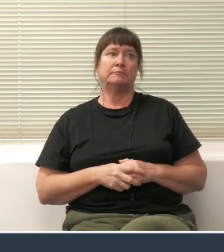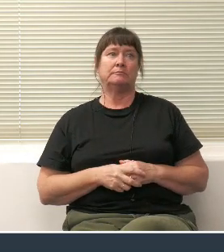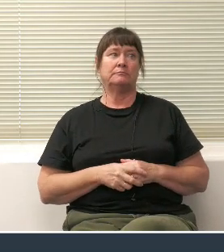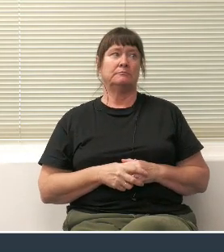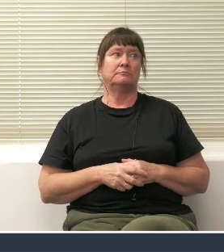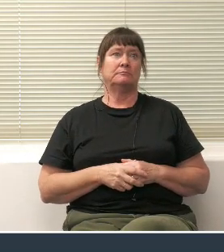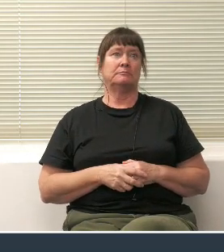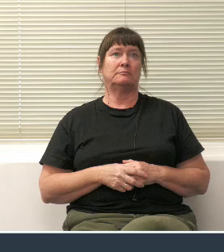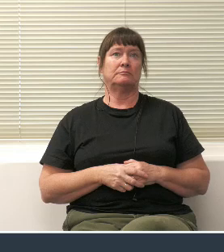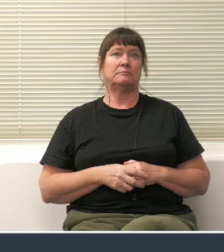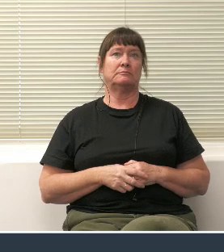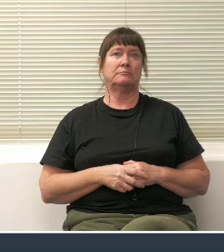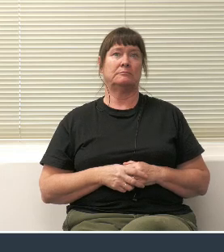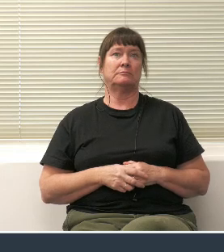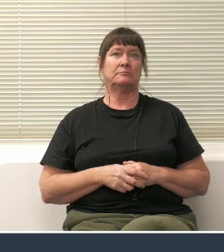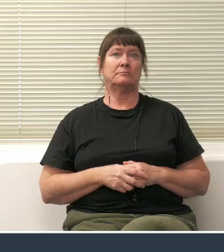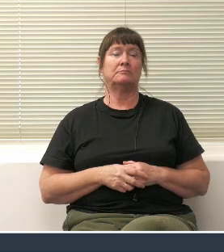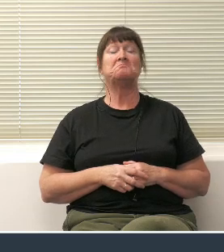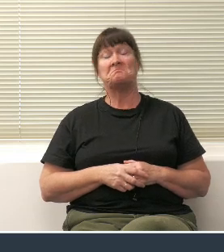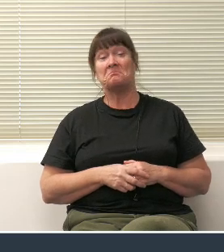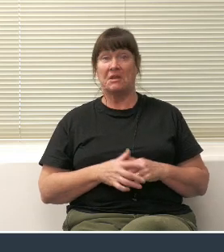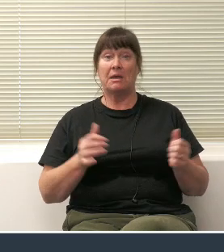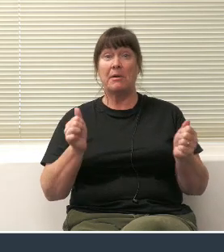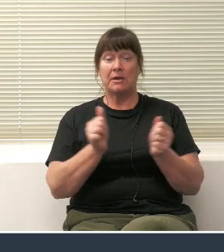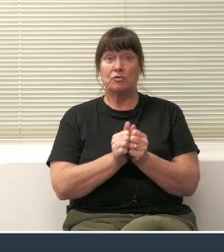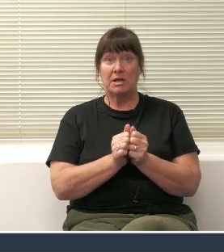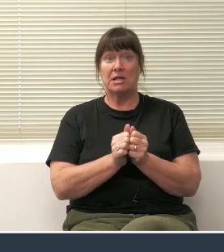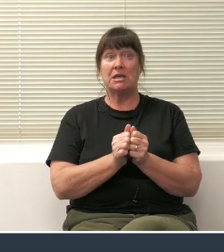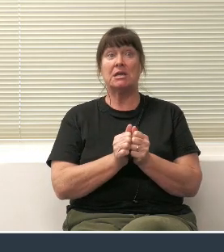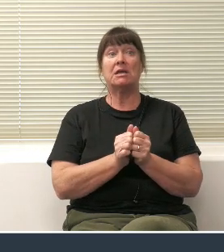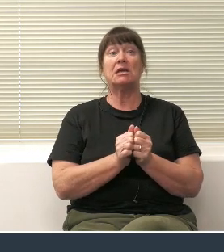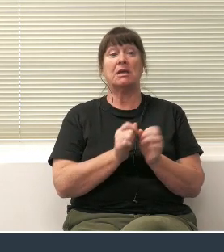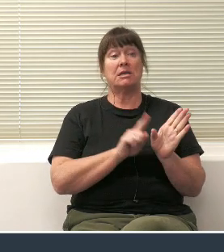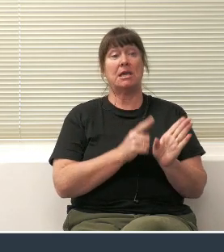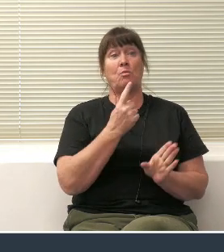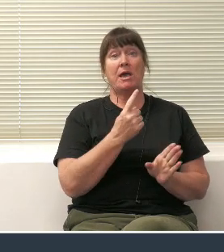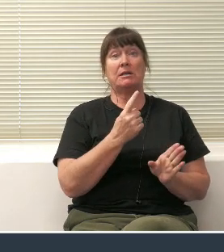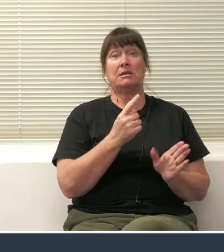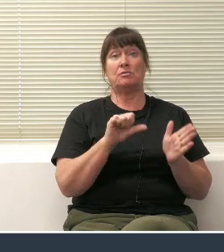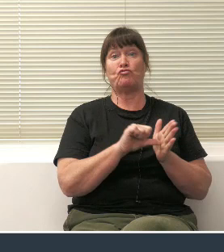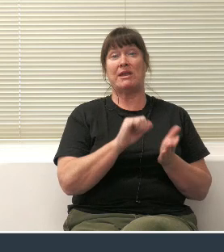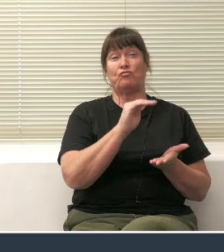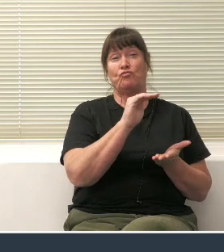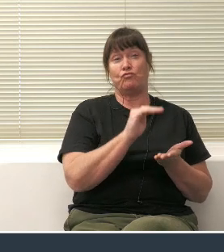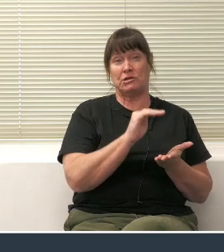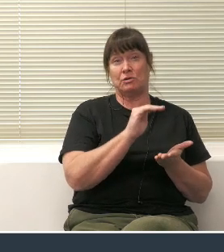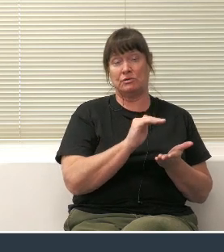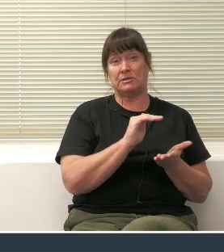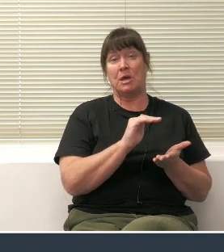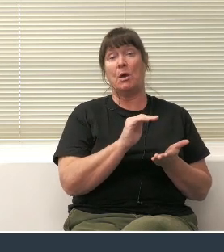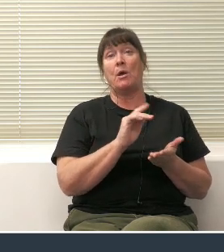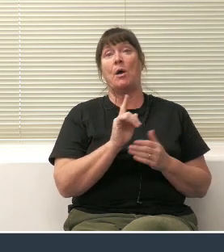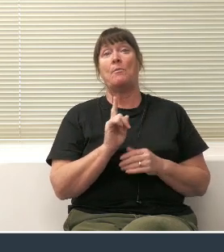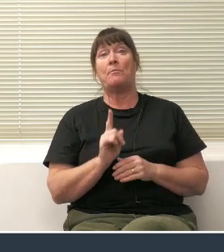Councillor Taylor. Yeah, I'm in agreement that we reduce it in year 1. My concern is that we are